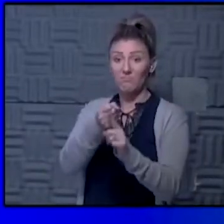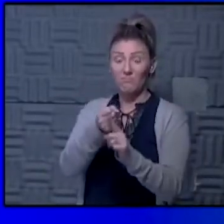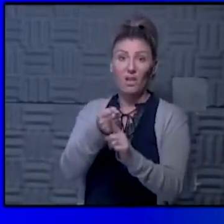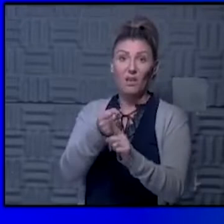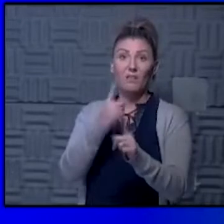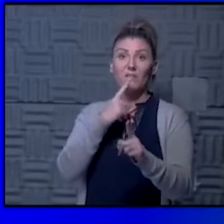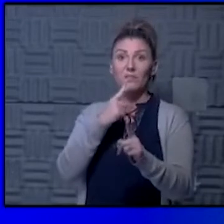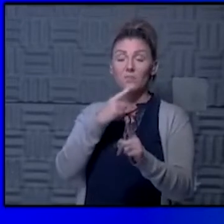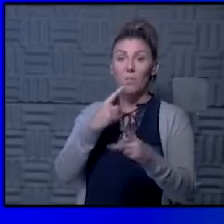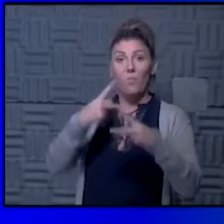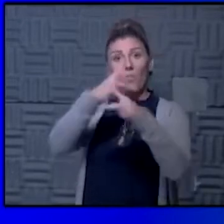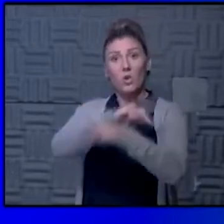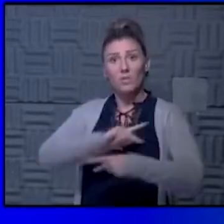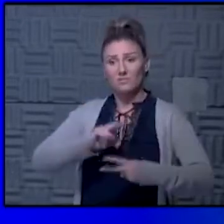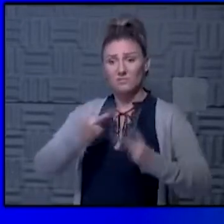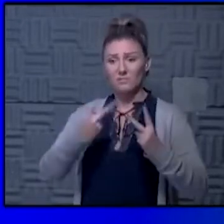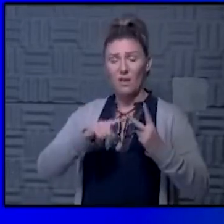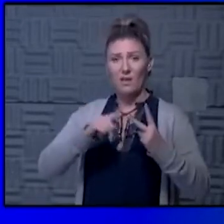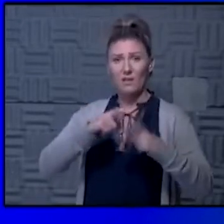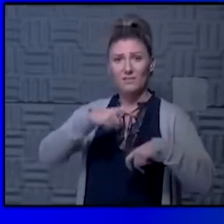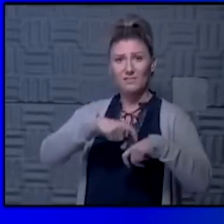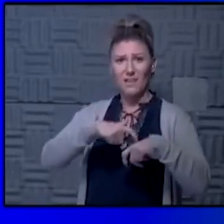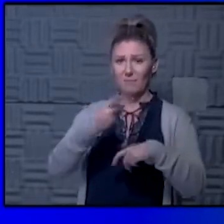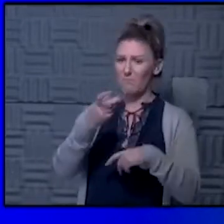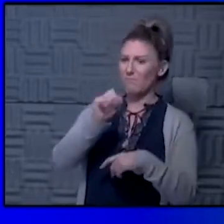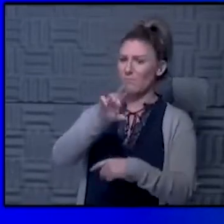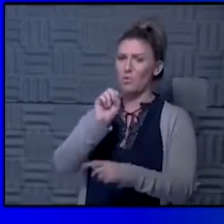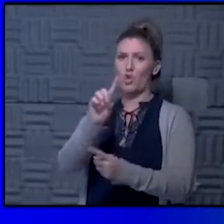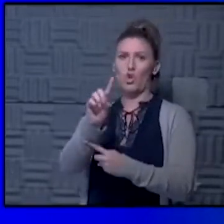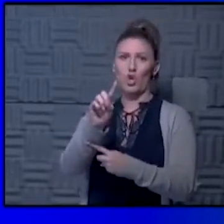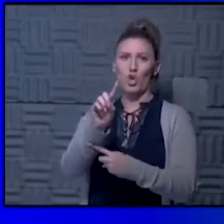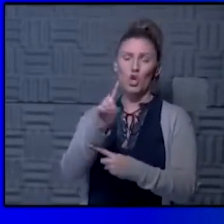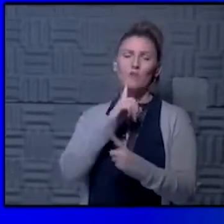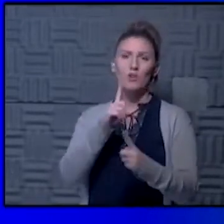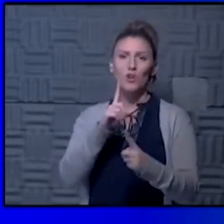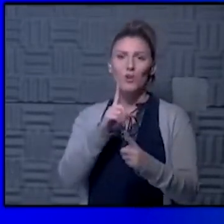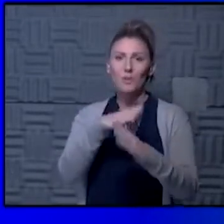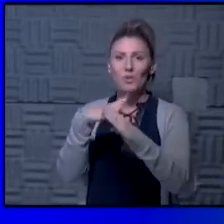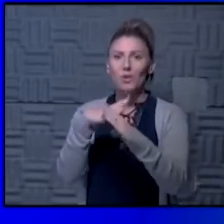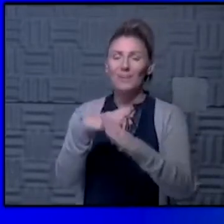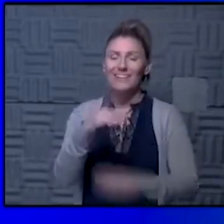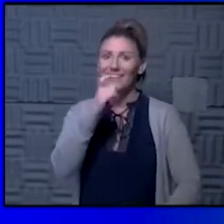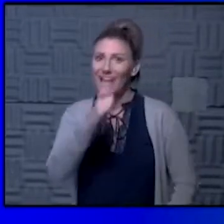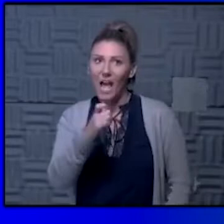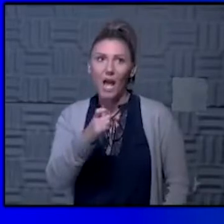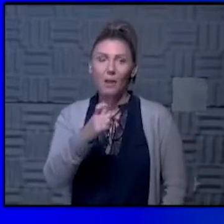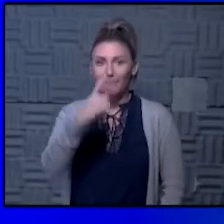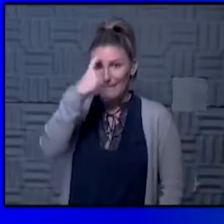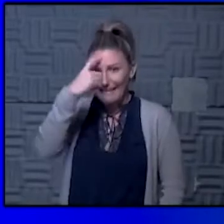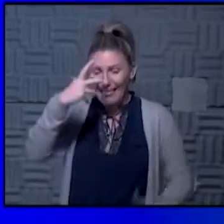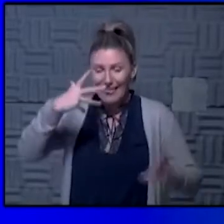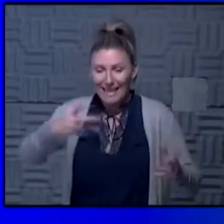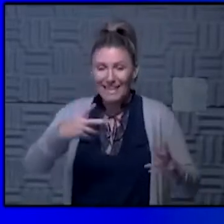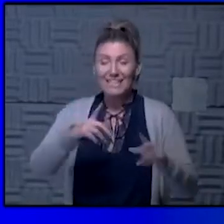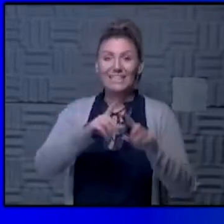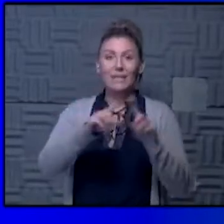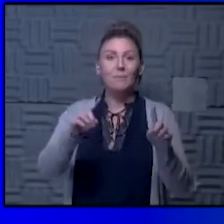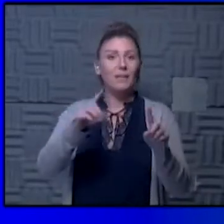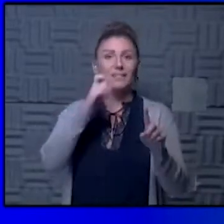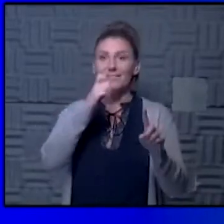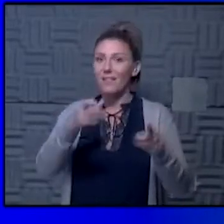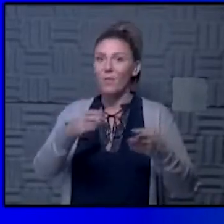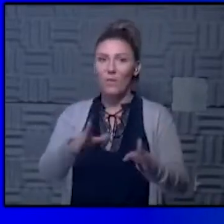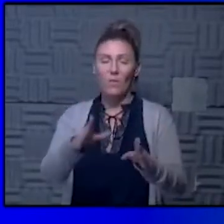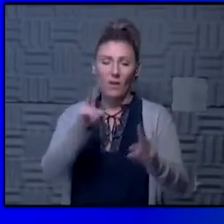first time. So I think using herd immunity, again, not herd mentality, that's a little bit different too, but herd immunity is not the way to